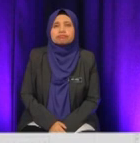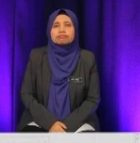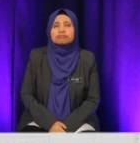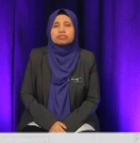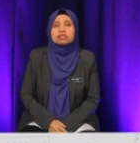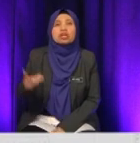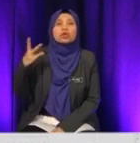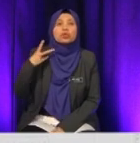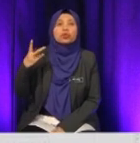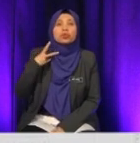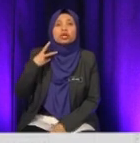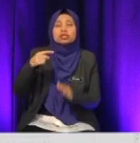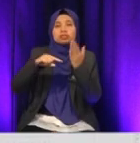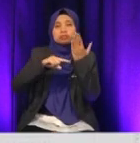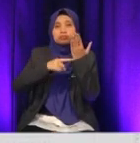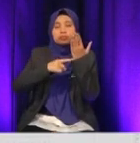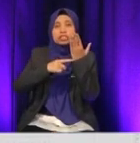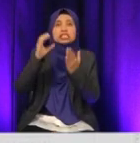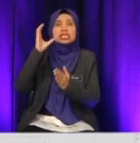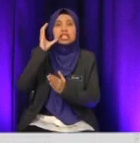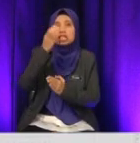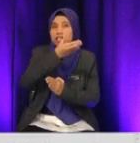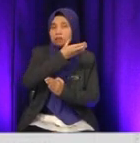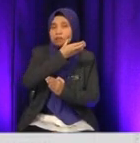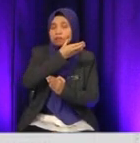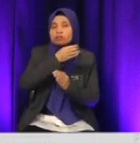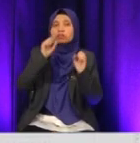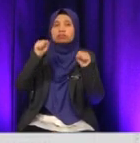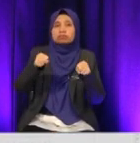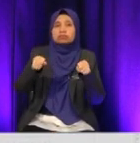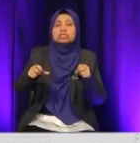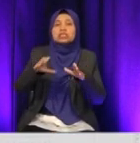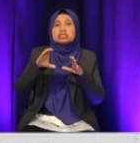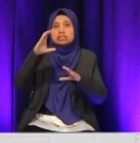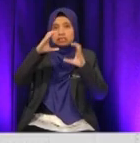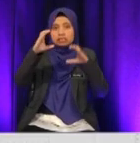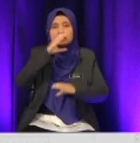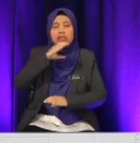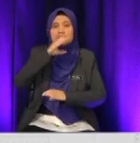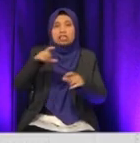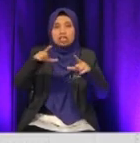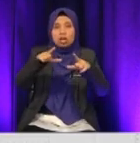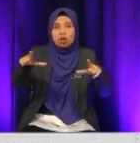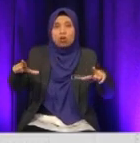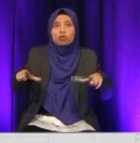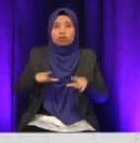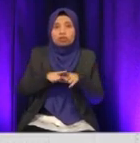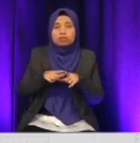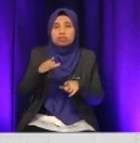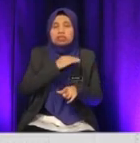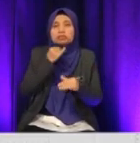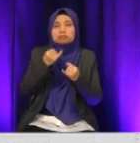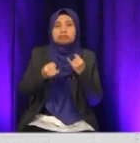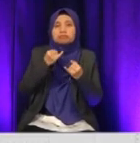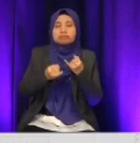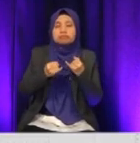Volunteers usually start at a cafe, run to the project location, do the job, run back and finish off with a cup of tea and a